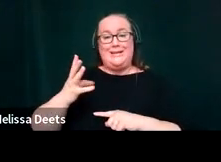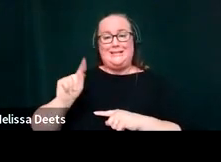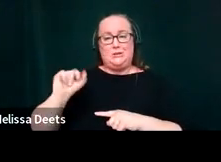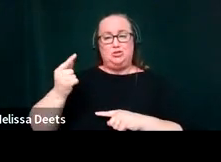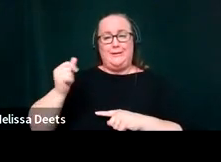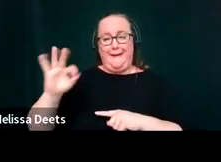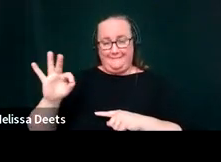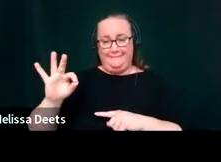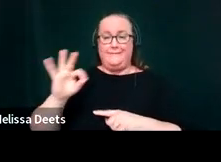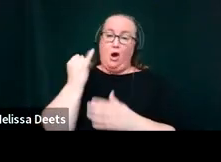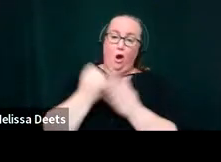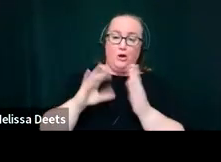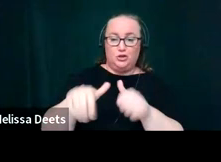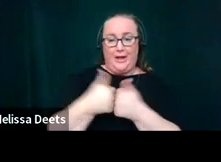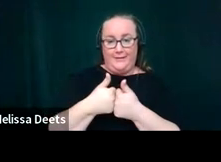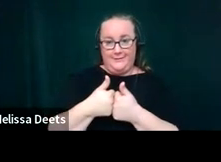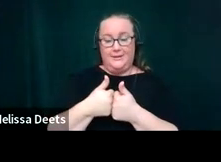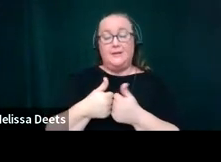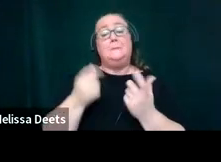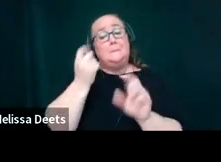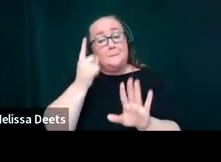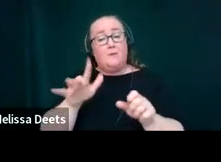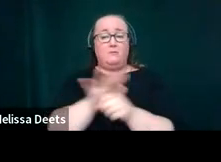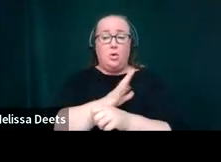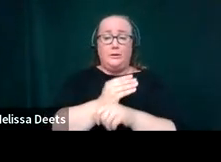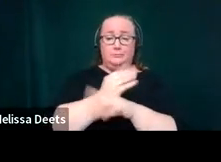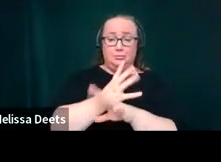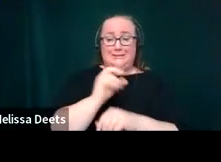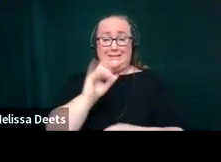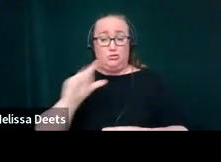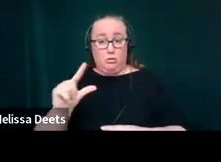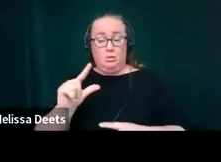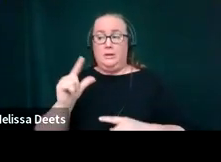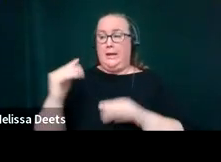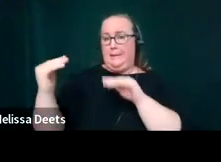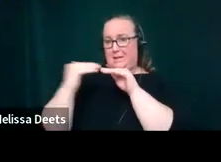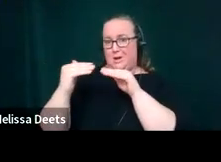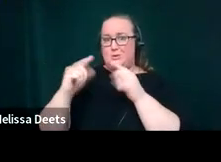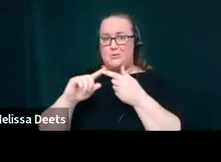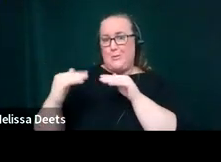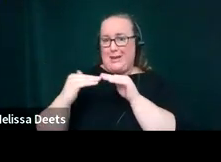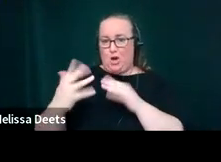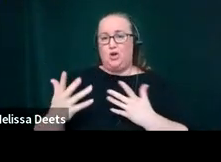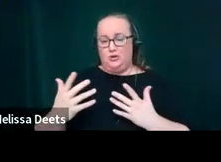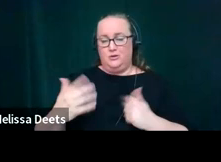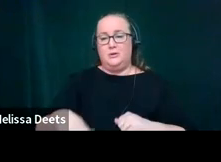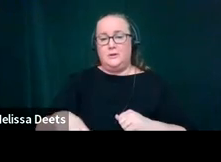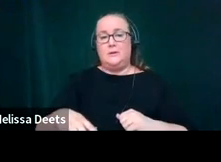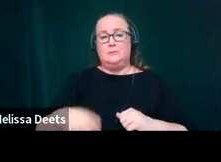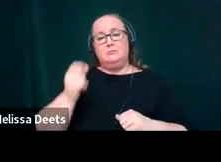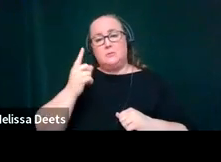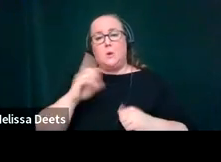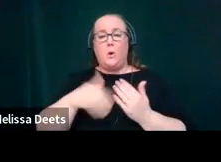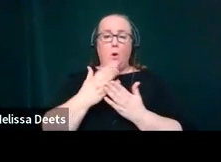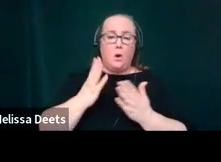celebrate vision. It's a fully digital peer-to-peer challenge fundraiser where amateur and